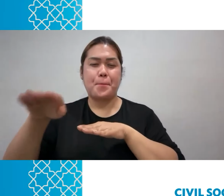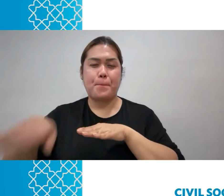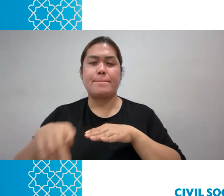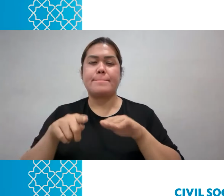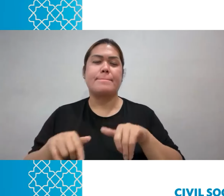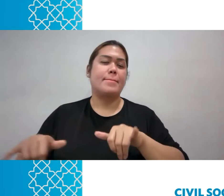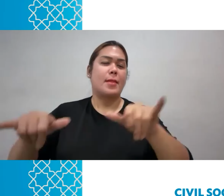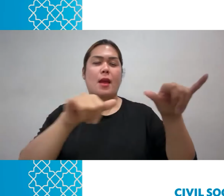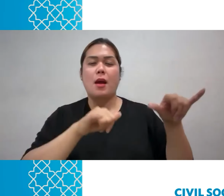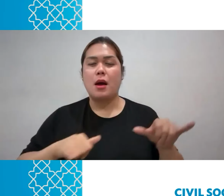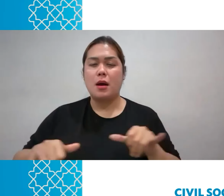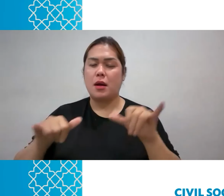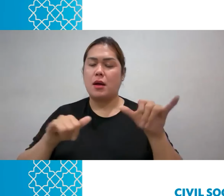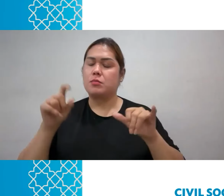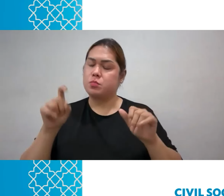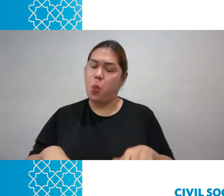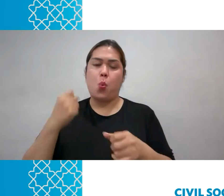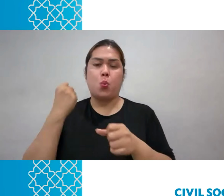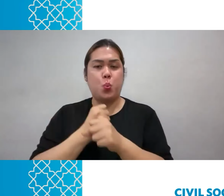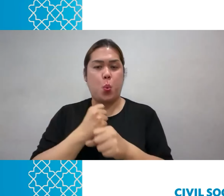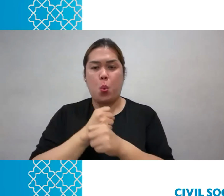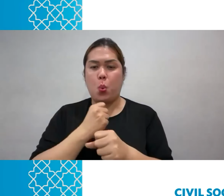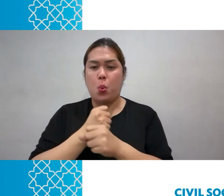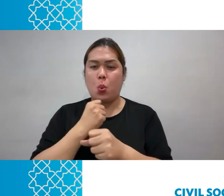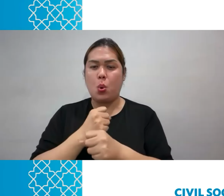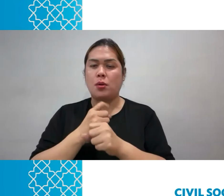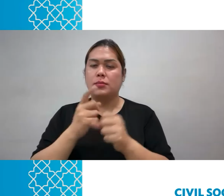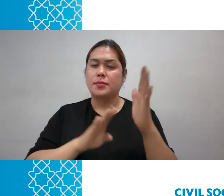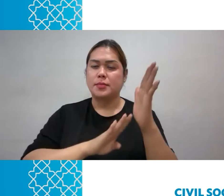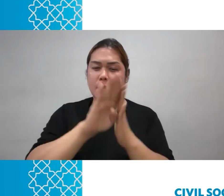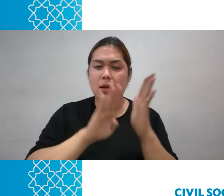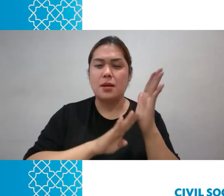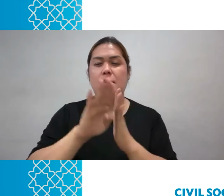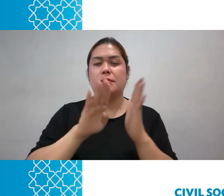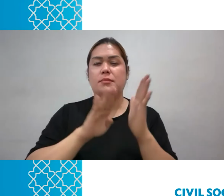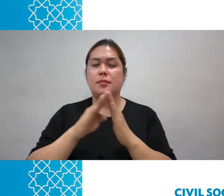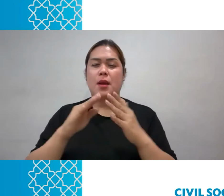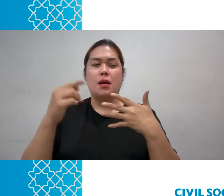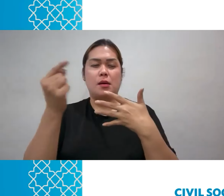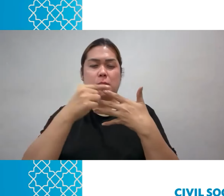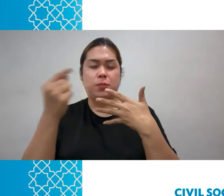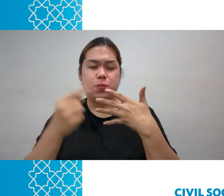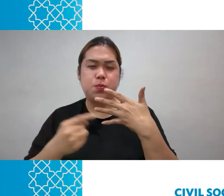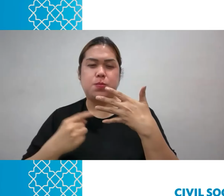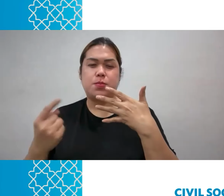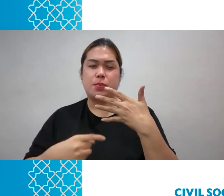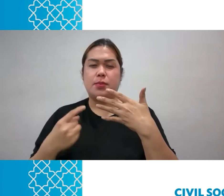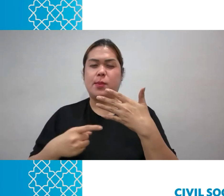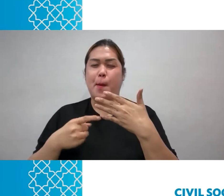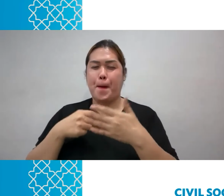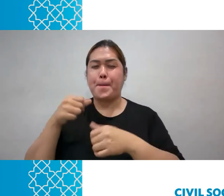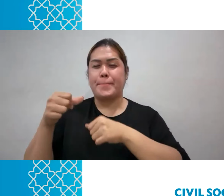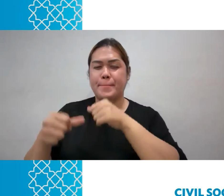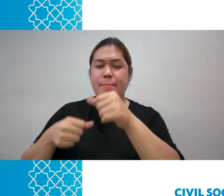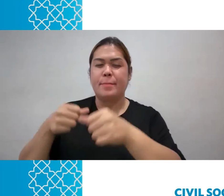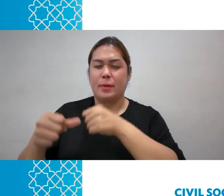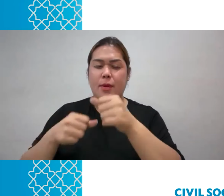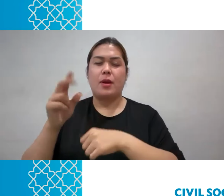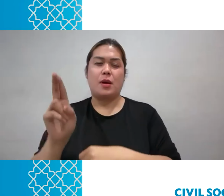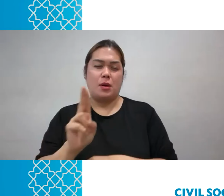work to develop more detailed procedures to be used by